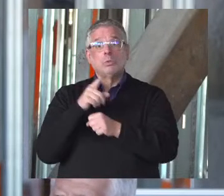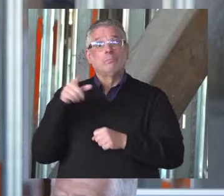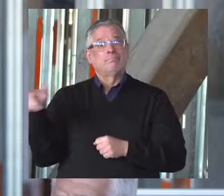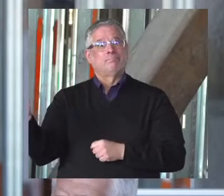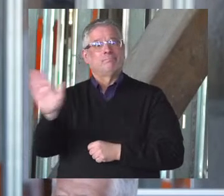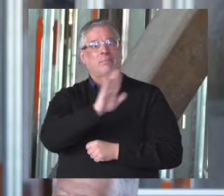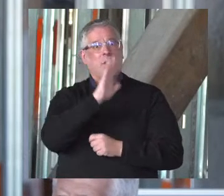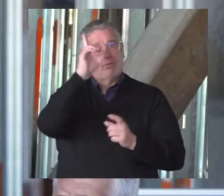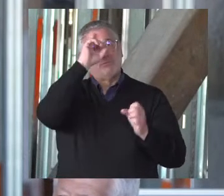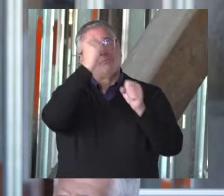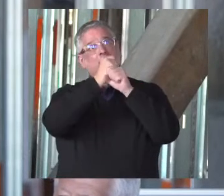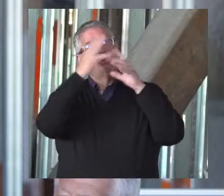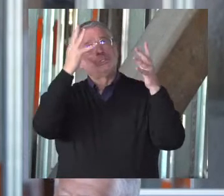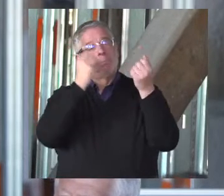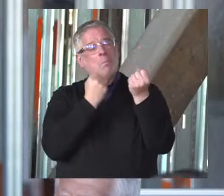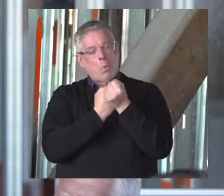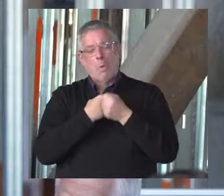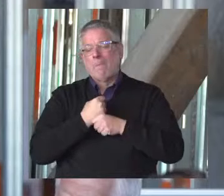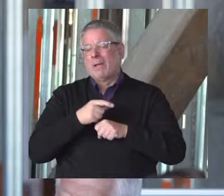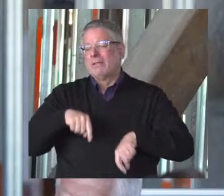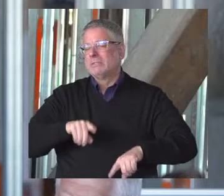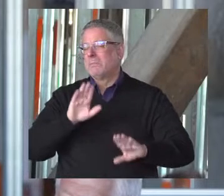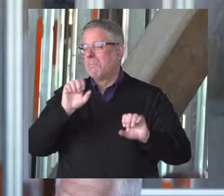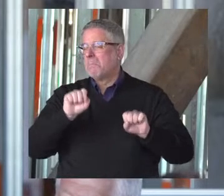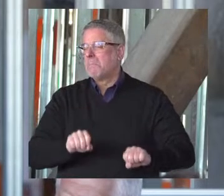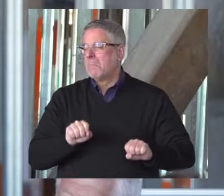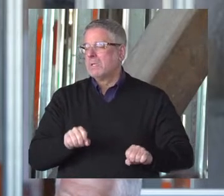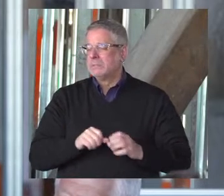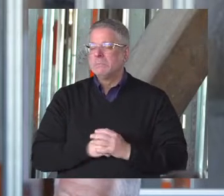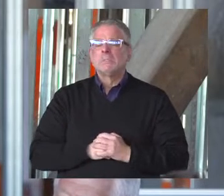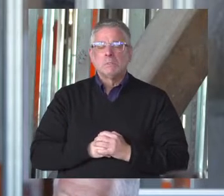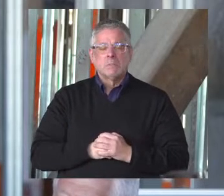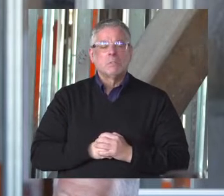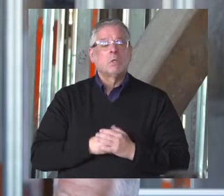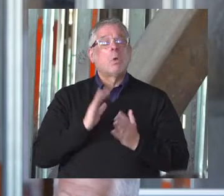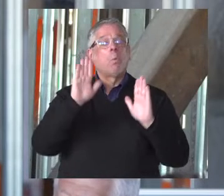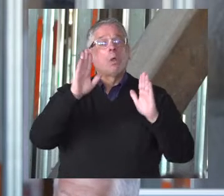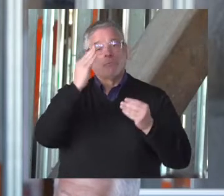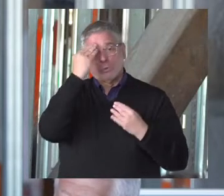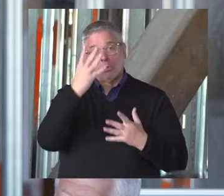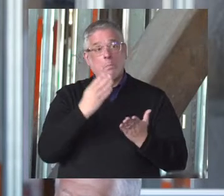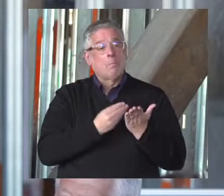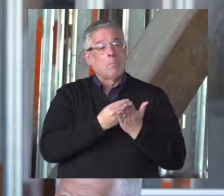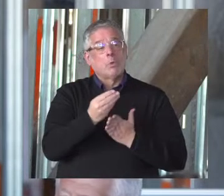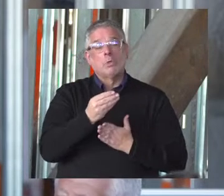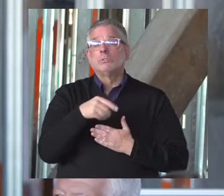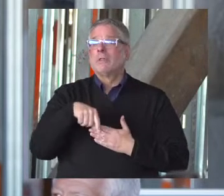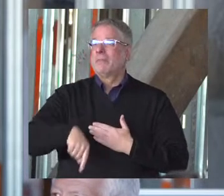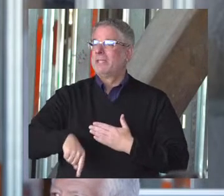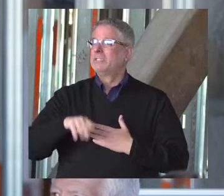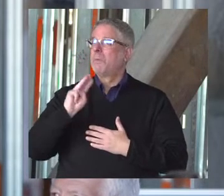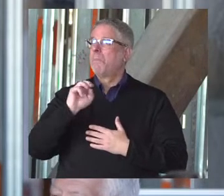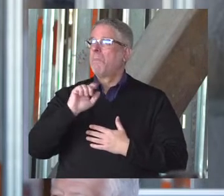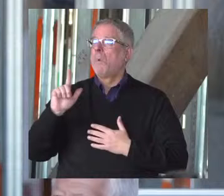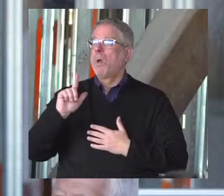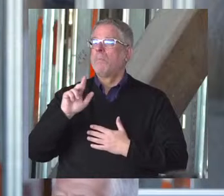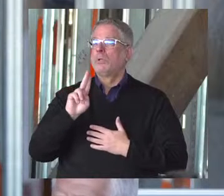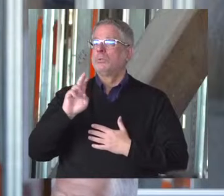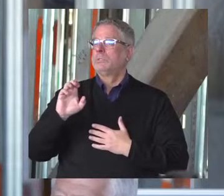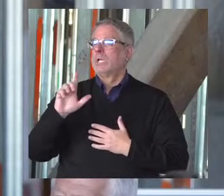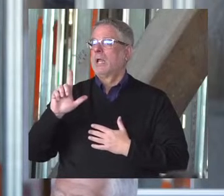possible. And that brings us to today's wonderful news about the purchase of the Westside Pavilion shopping mall by